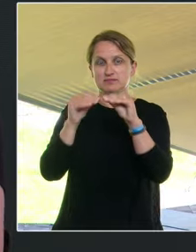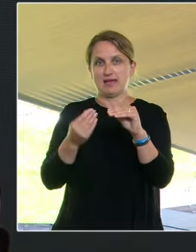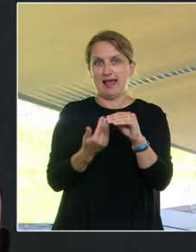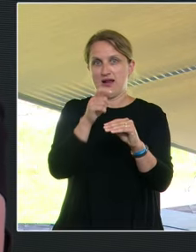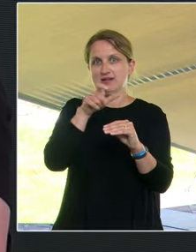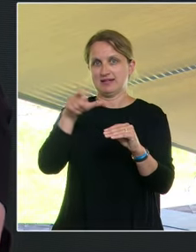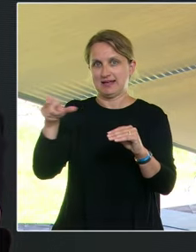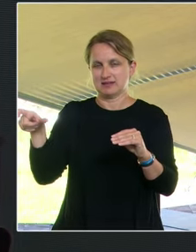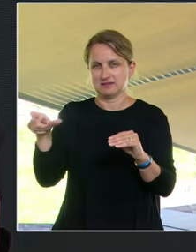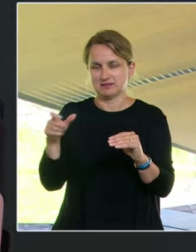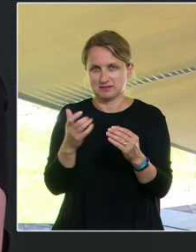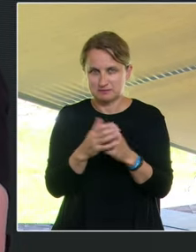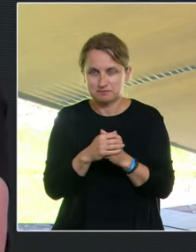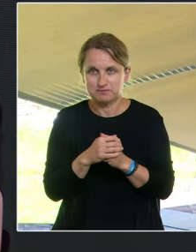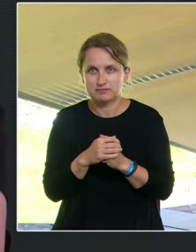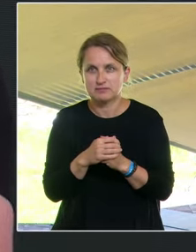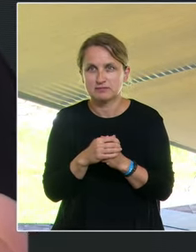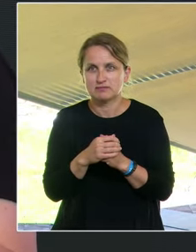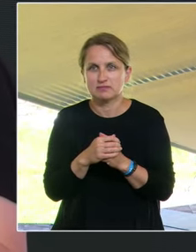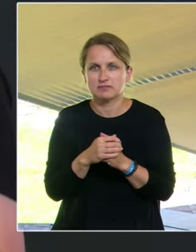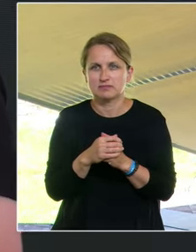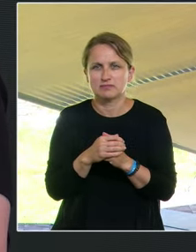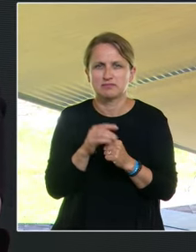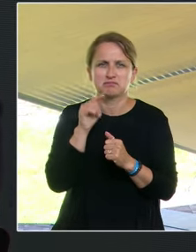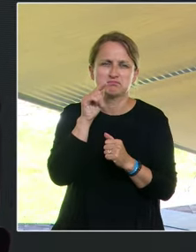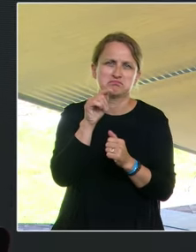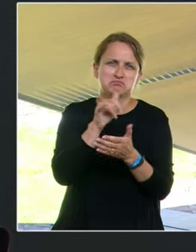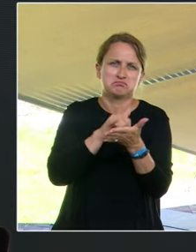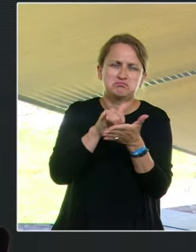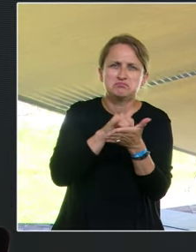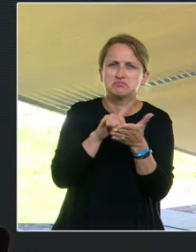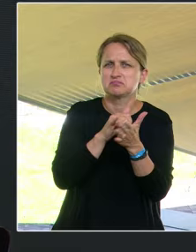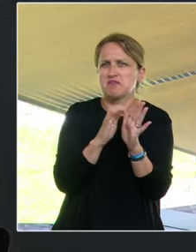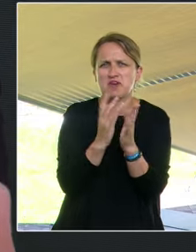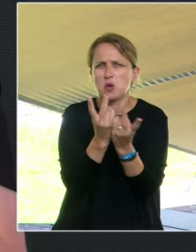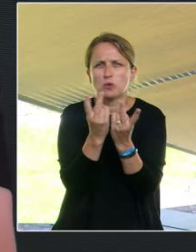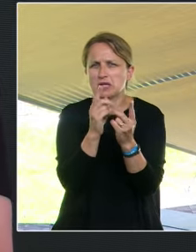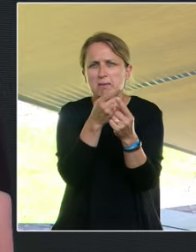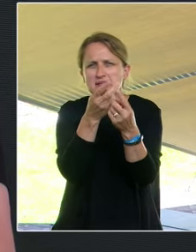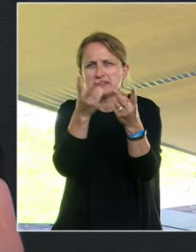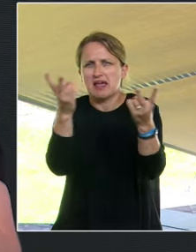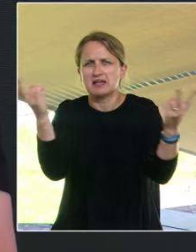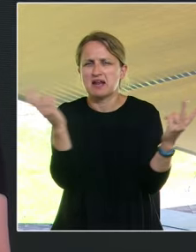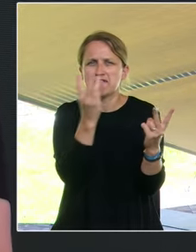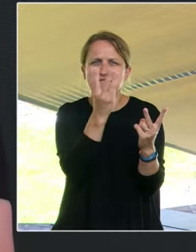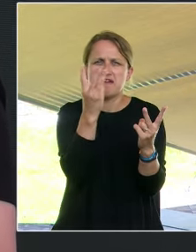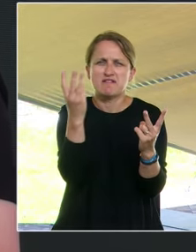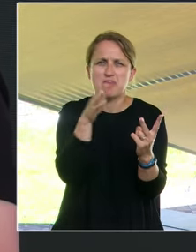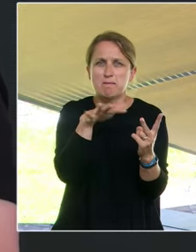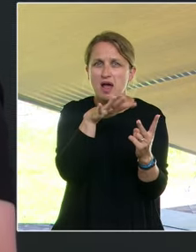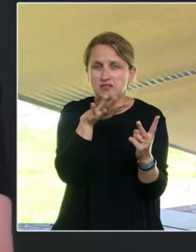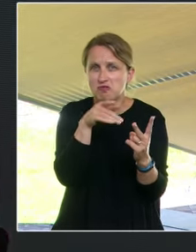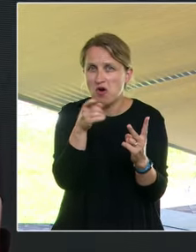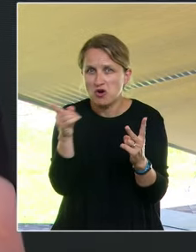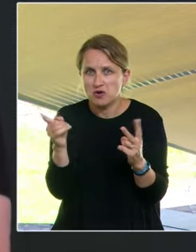information from the platform. You know, talk about YouTube or any other bigger platforms in there where the amounts of content